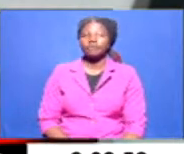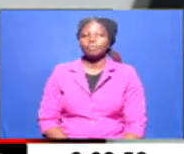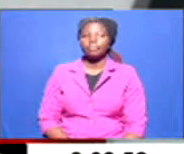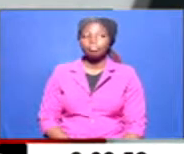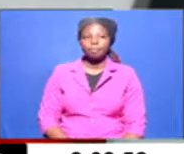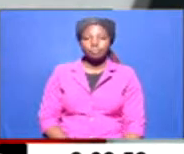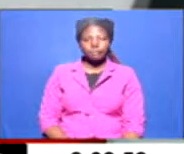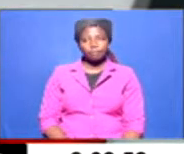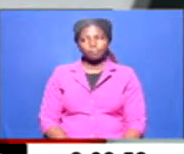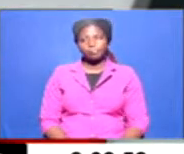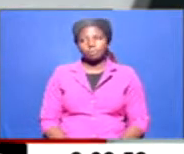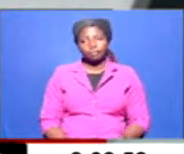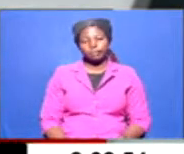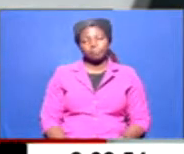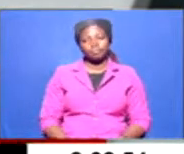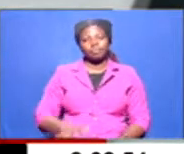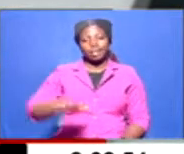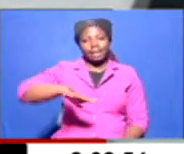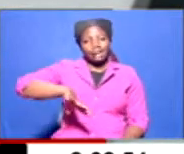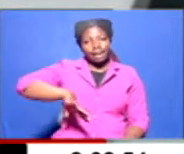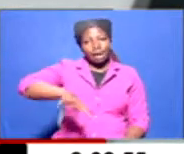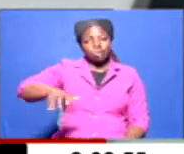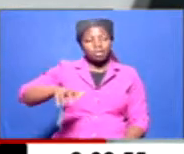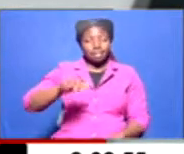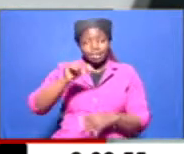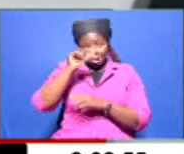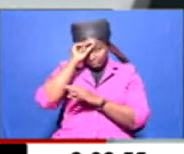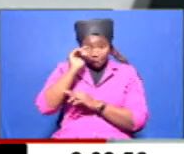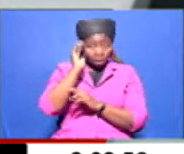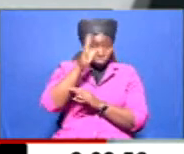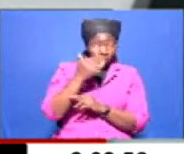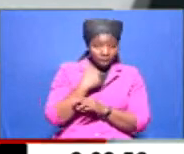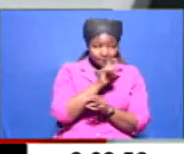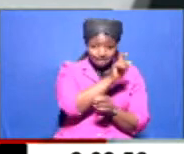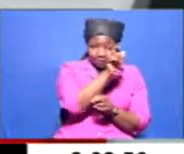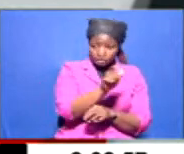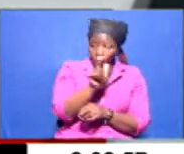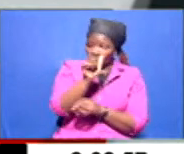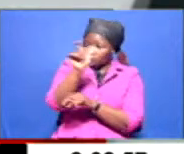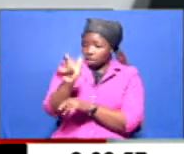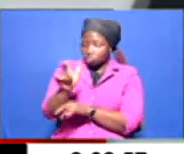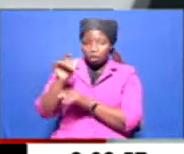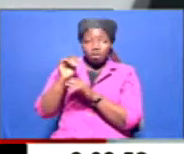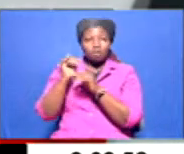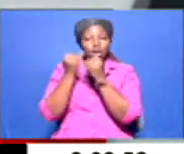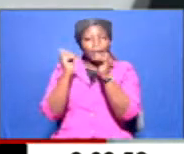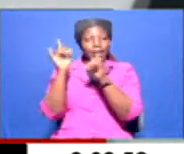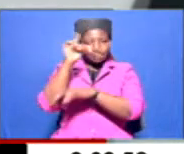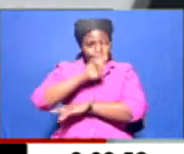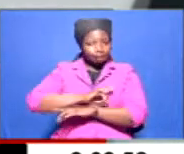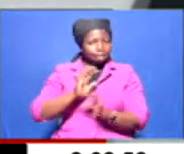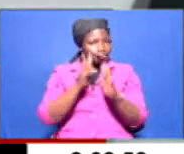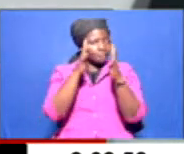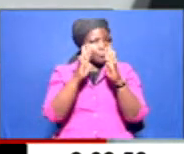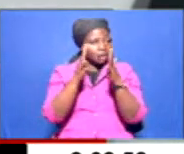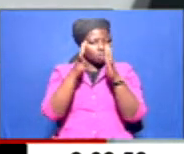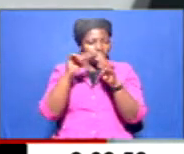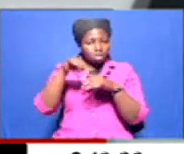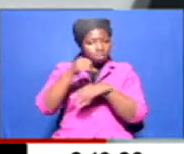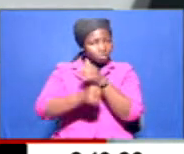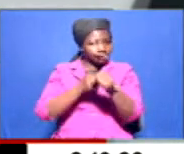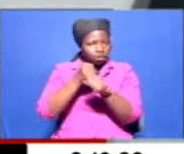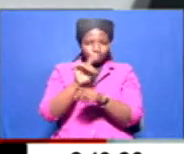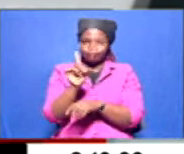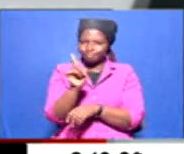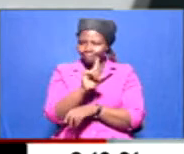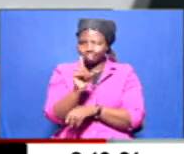County governments will not host regional Madaraka Day celebrations in this year's edition. Interior Principal Secretary